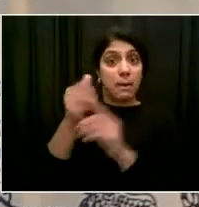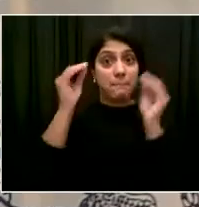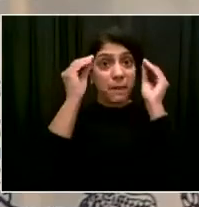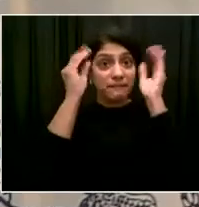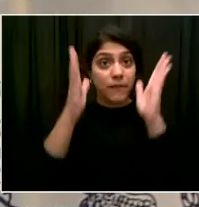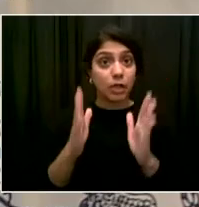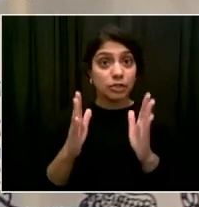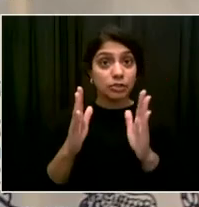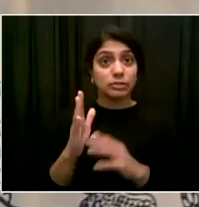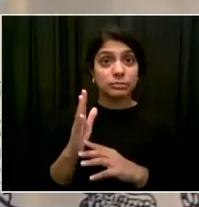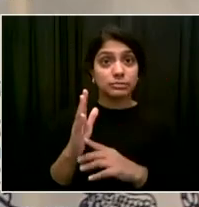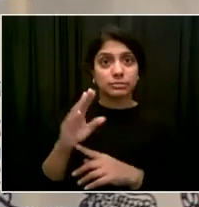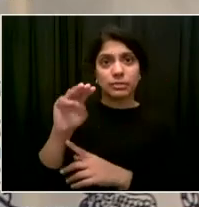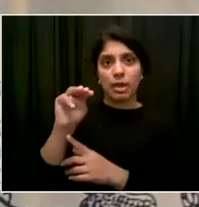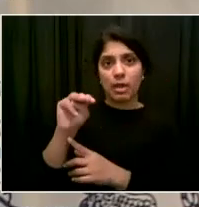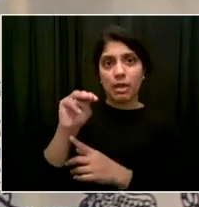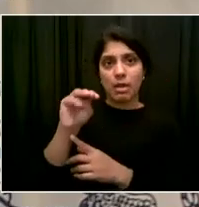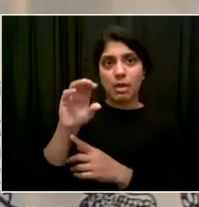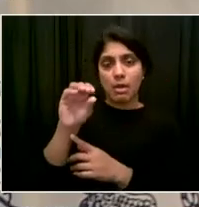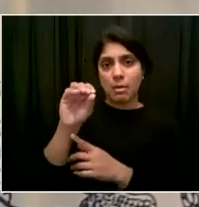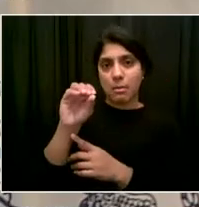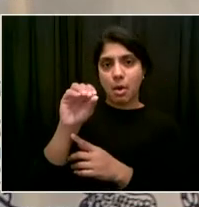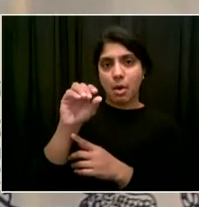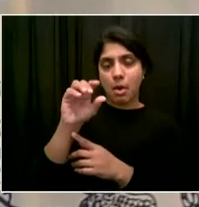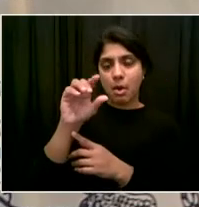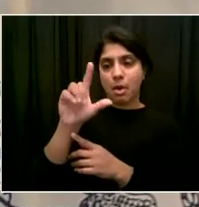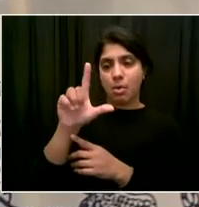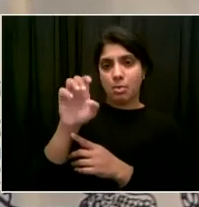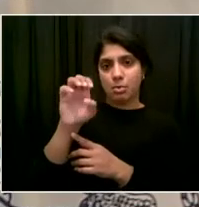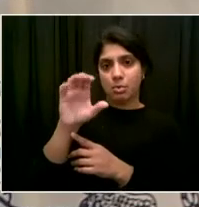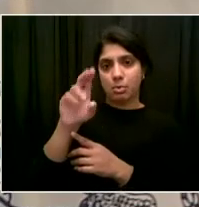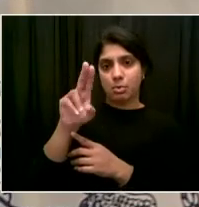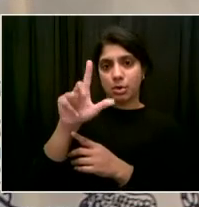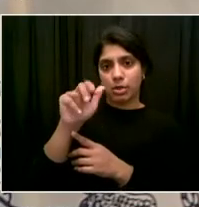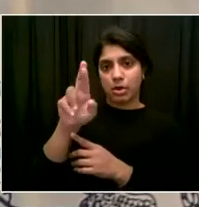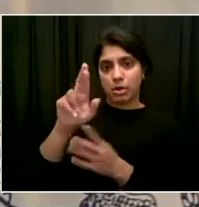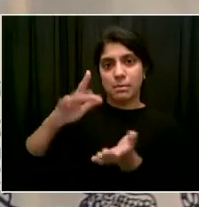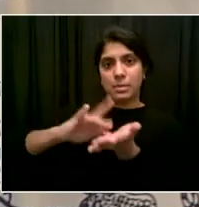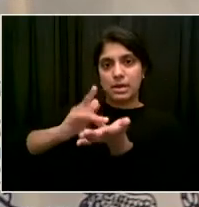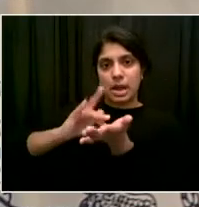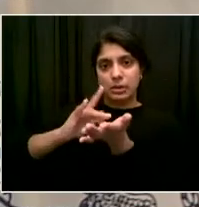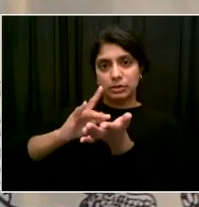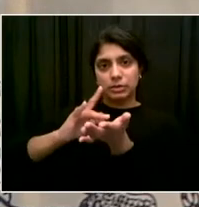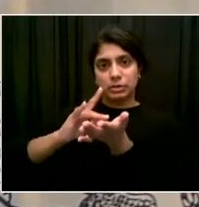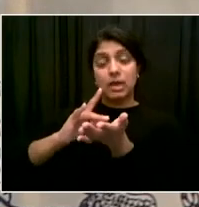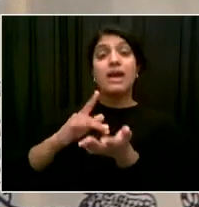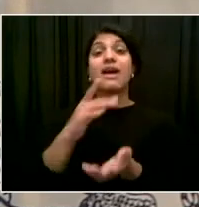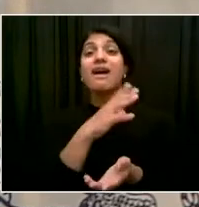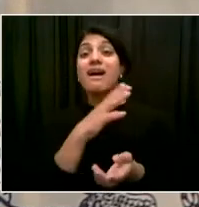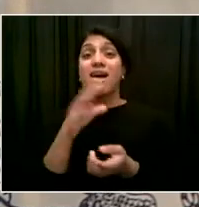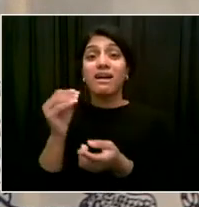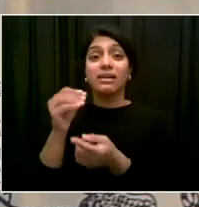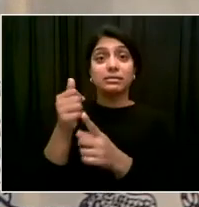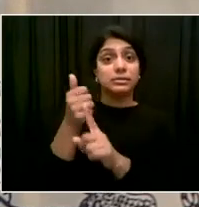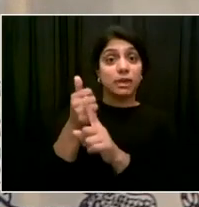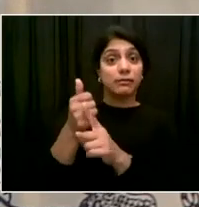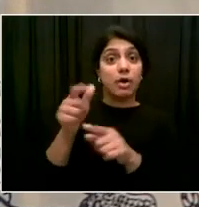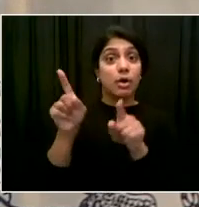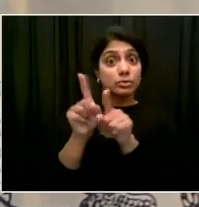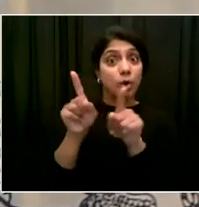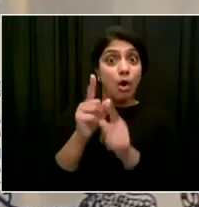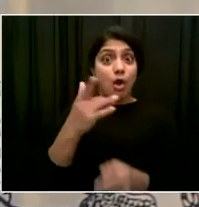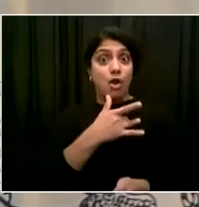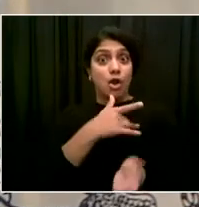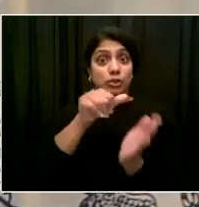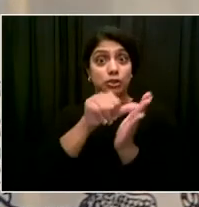director of the SCRIPPS Research Translational Institute, someone who has really studied what we're